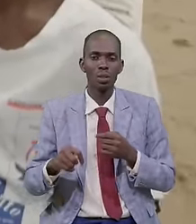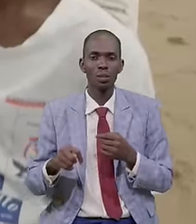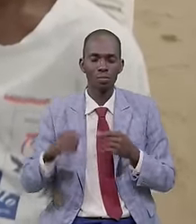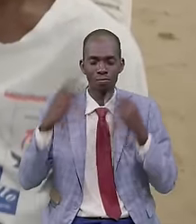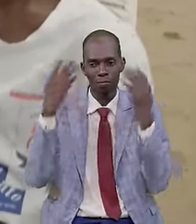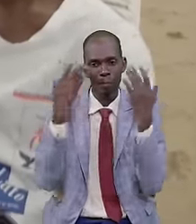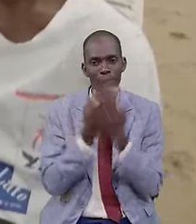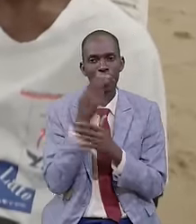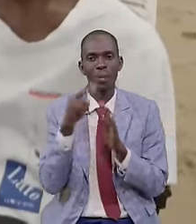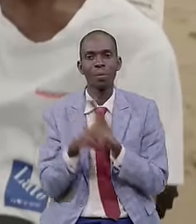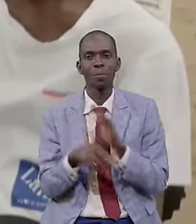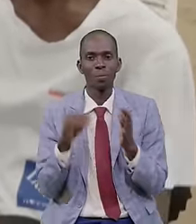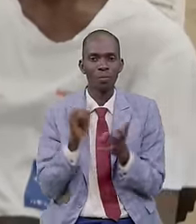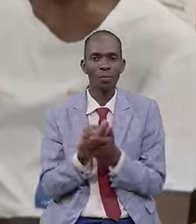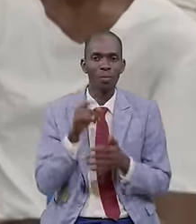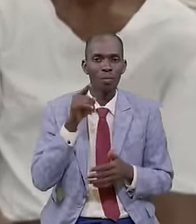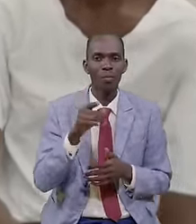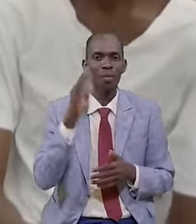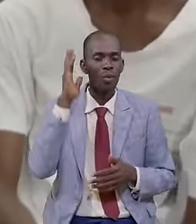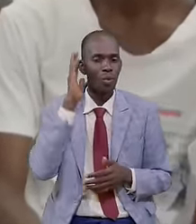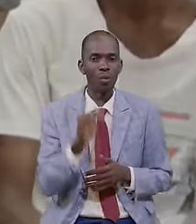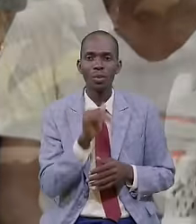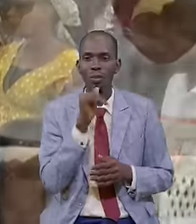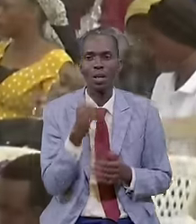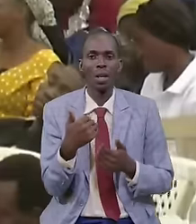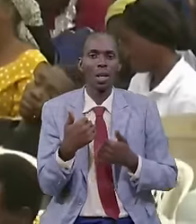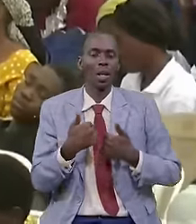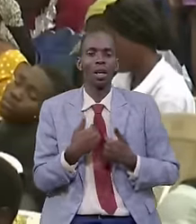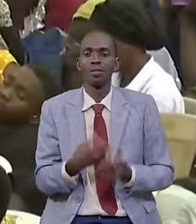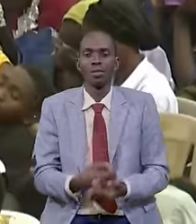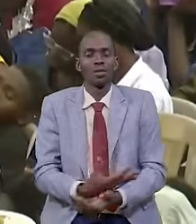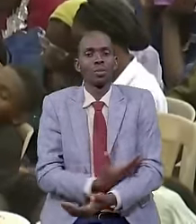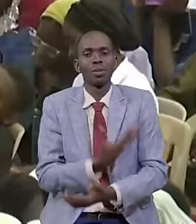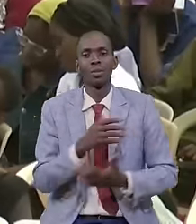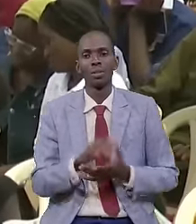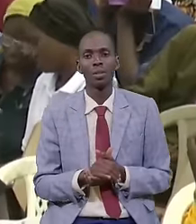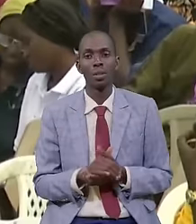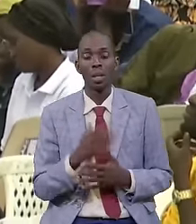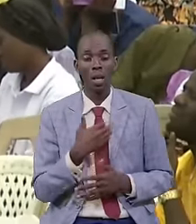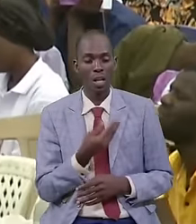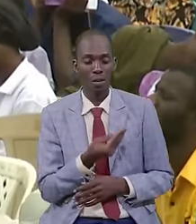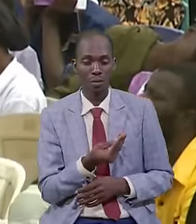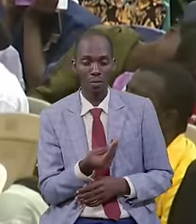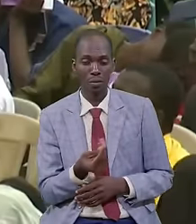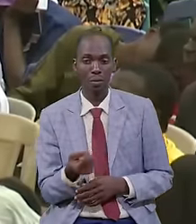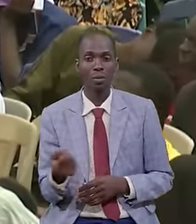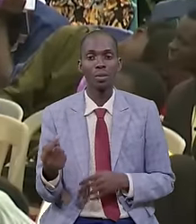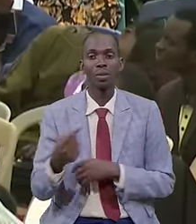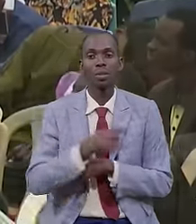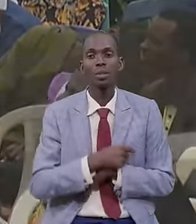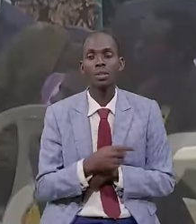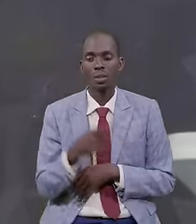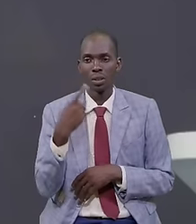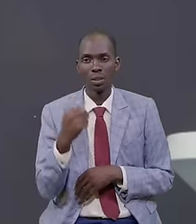you will not have inspiration. And if you did the dream, the dreams were